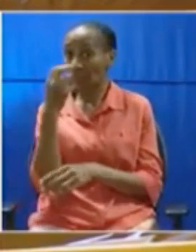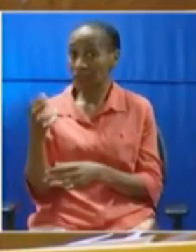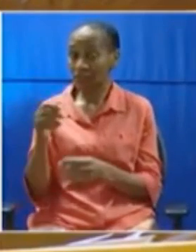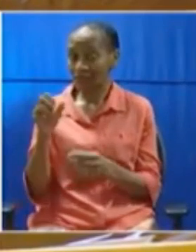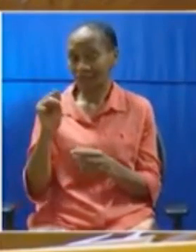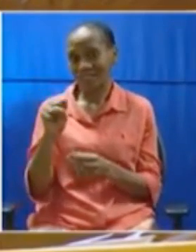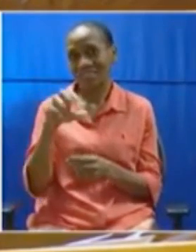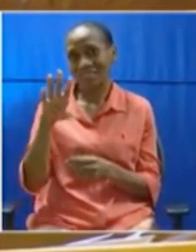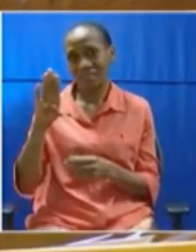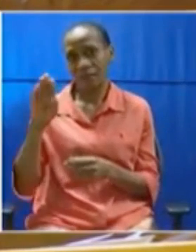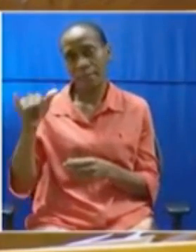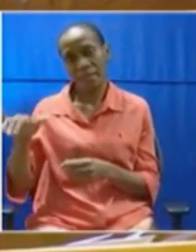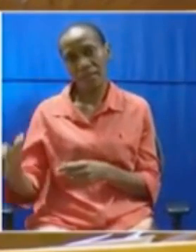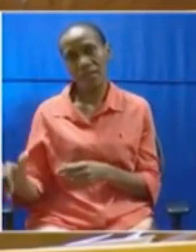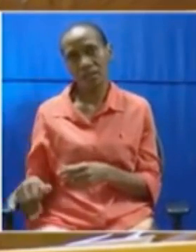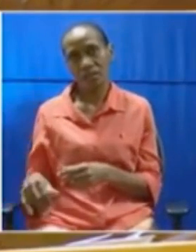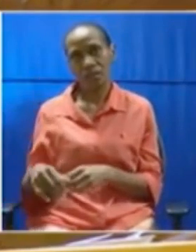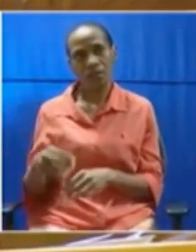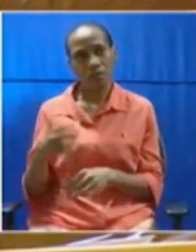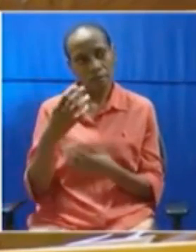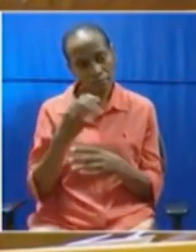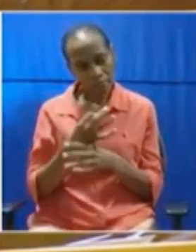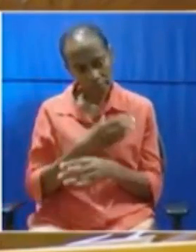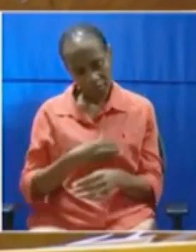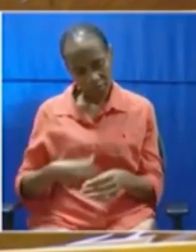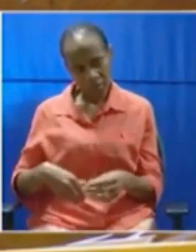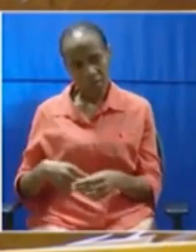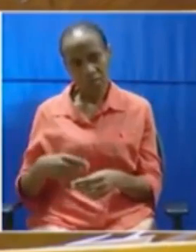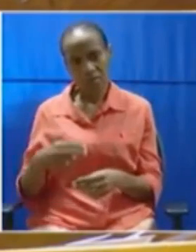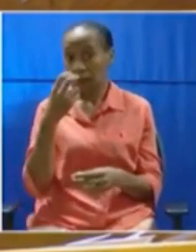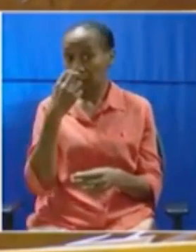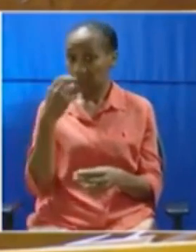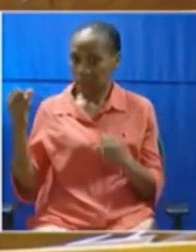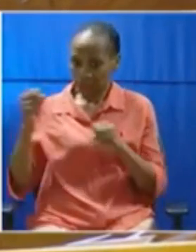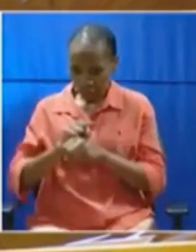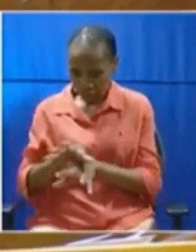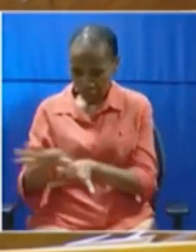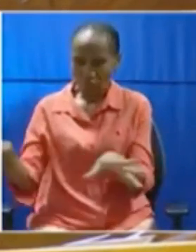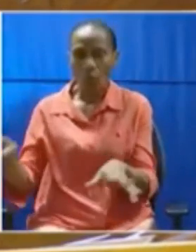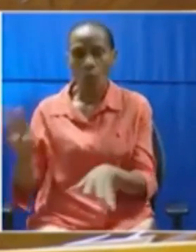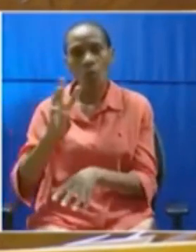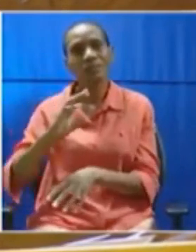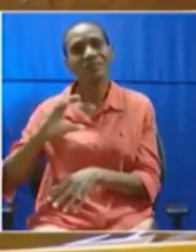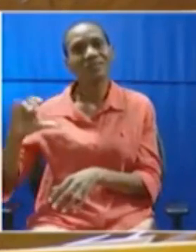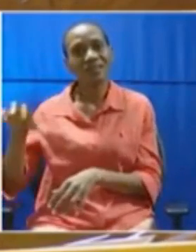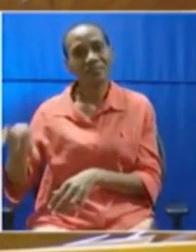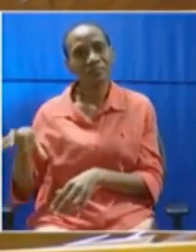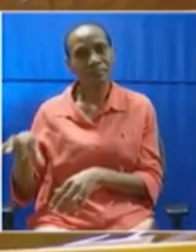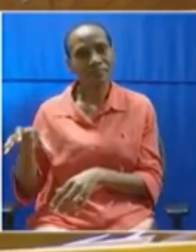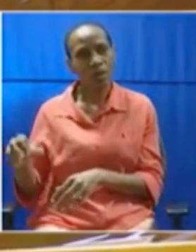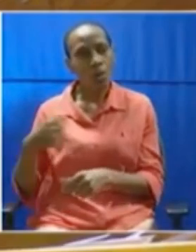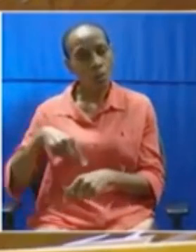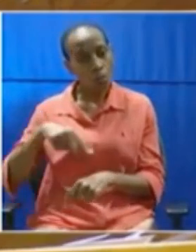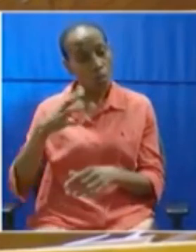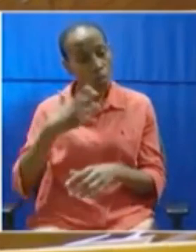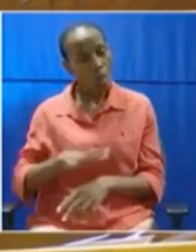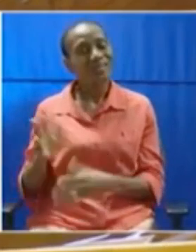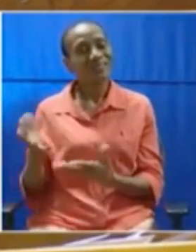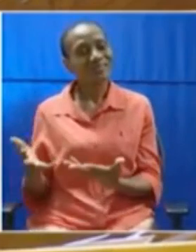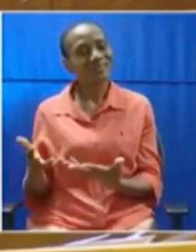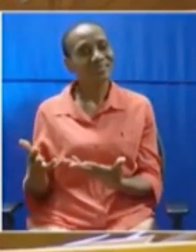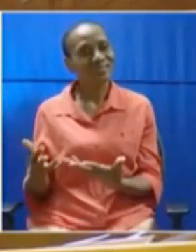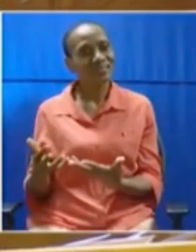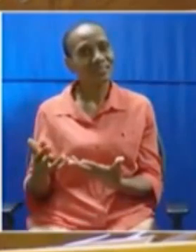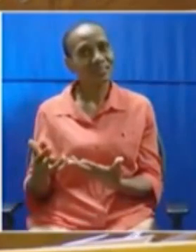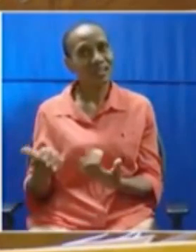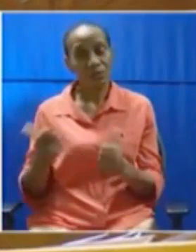President, we need that decision changed. Gas must come in now to the Western Cape. We are ready now to start with gas to power. We are